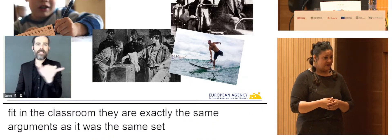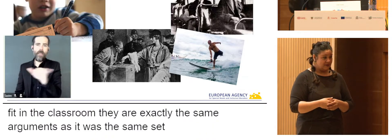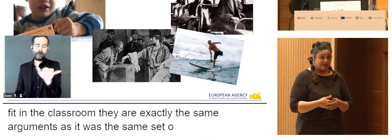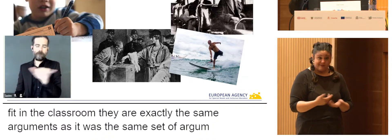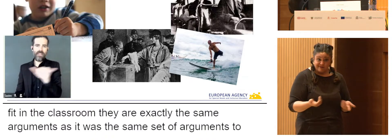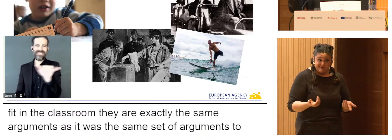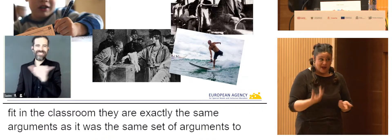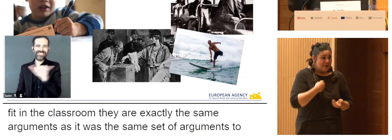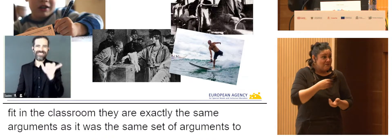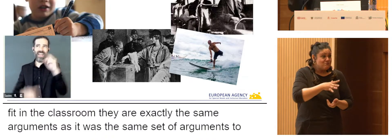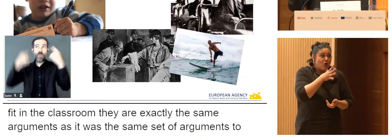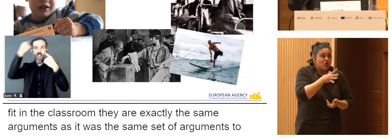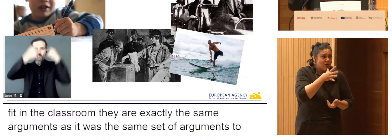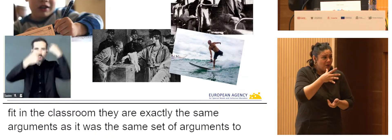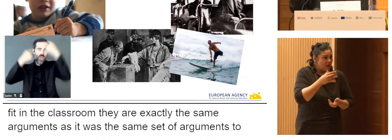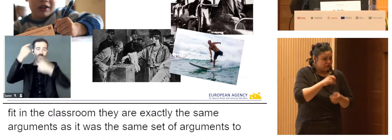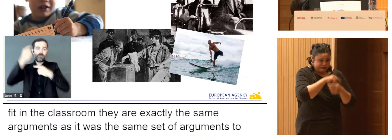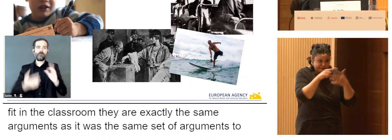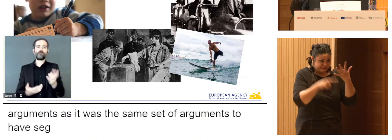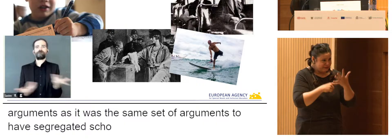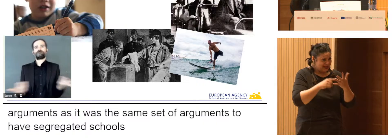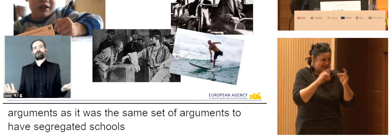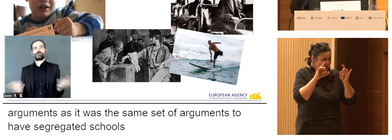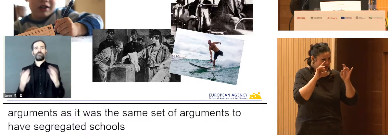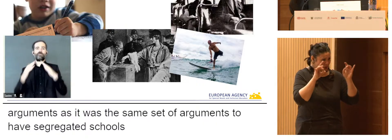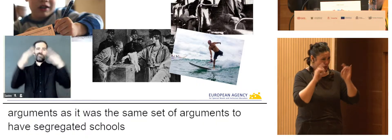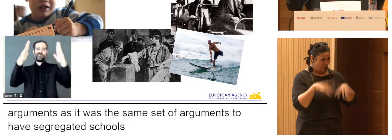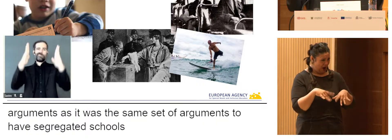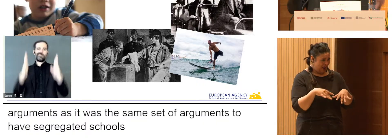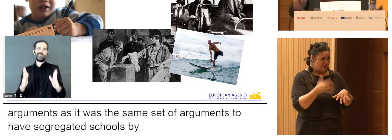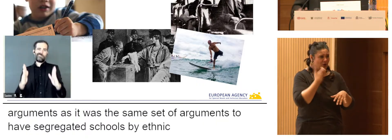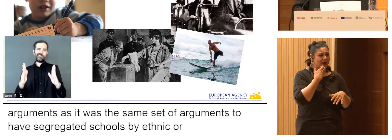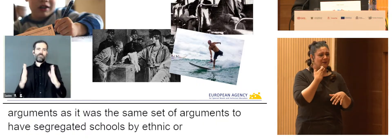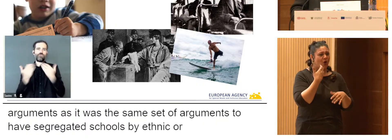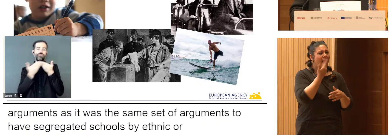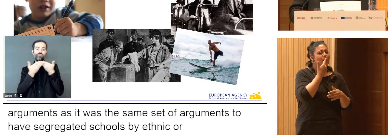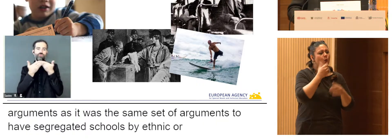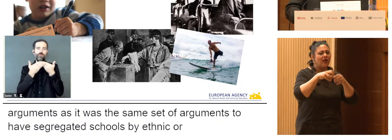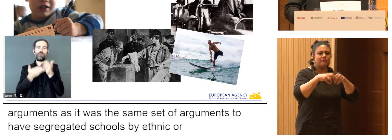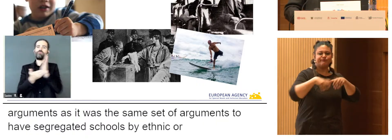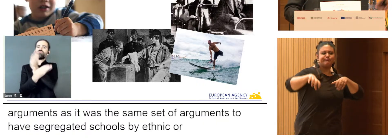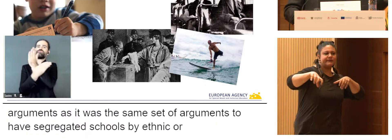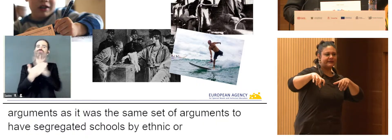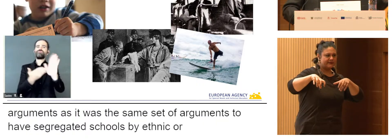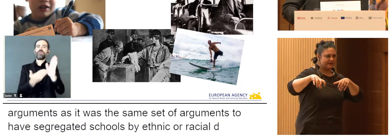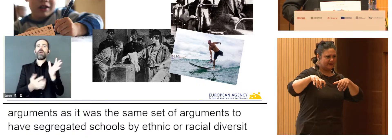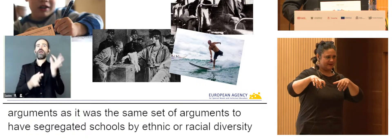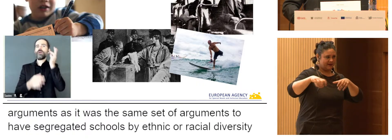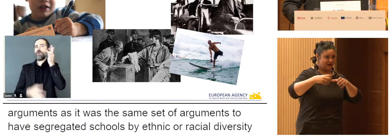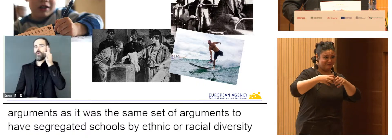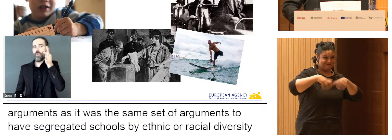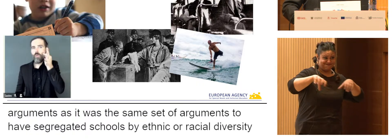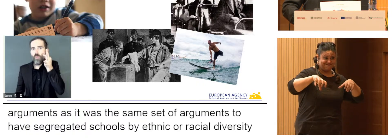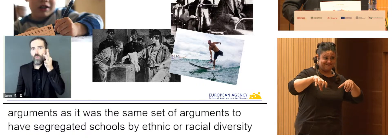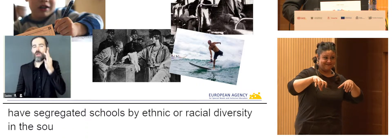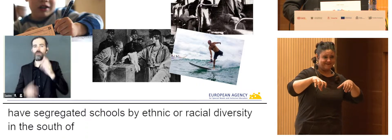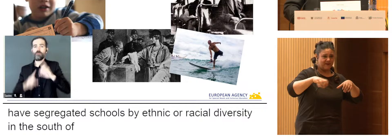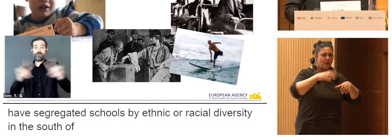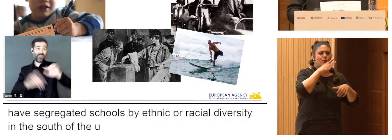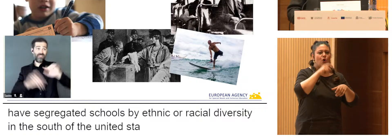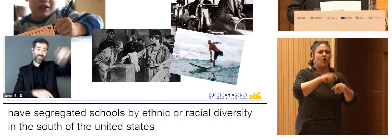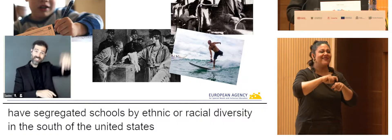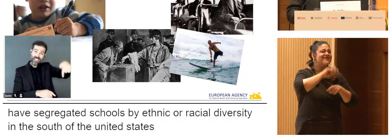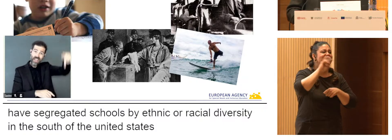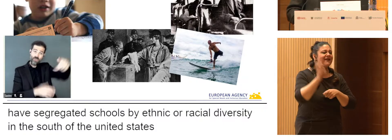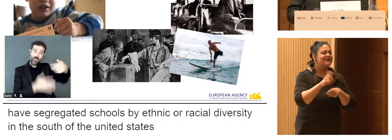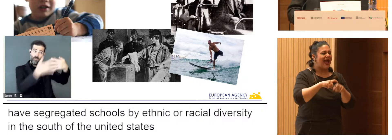have segregated schools by ethnic or racial diversity in the south of the United States less than